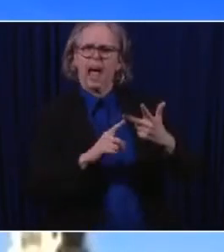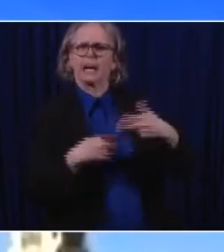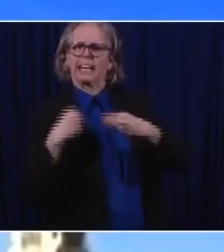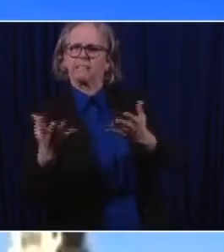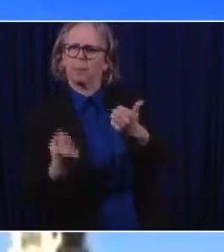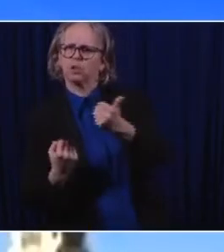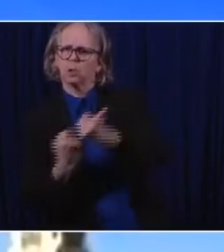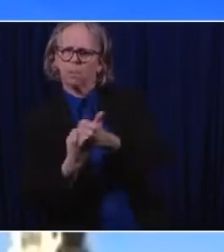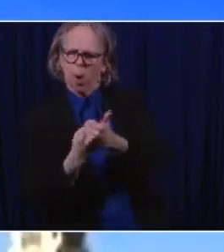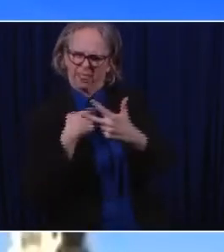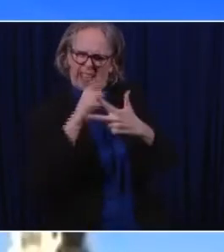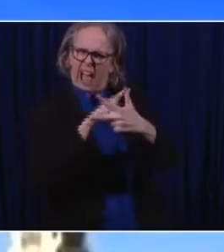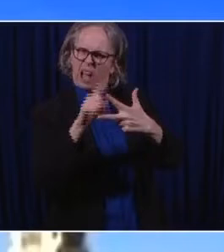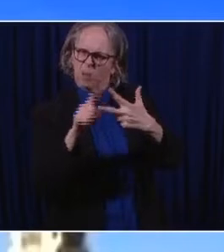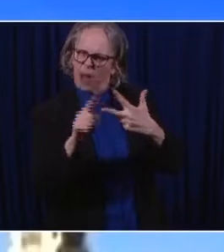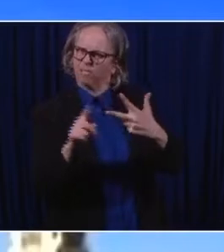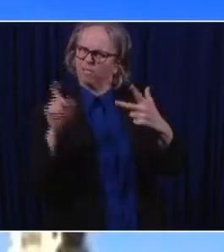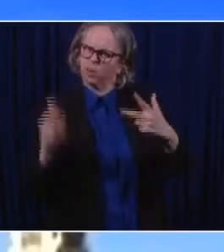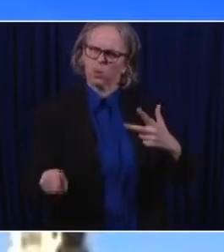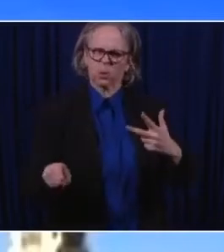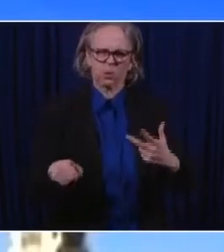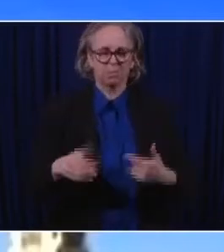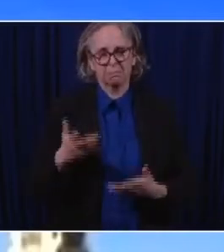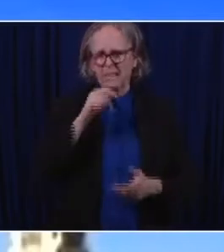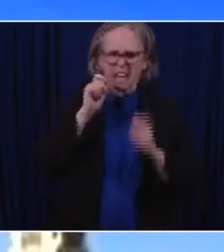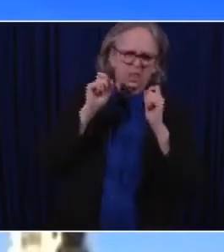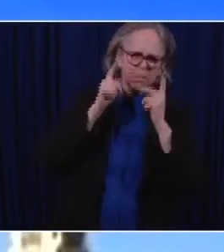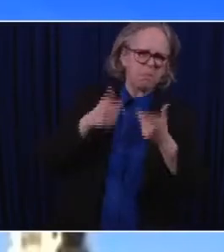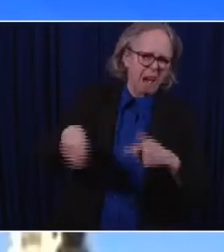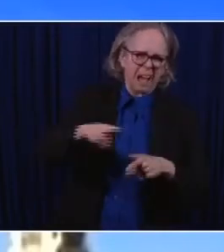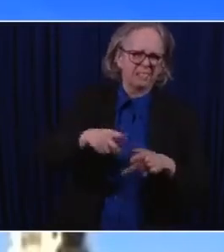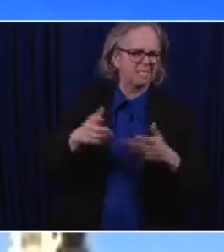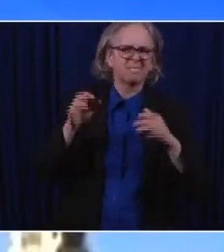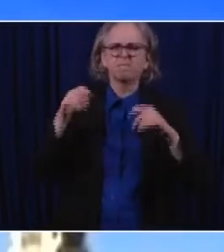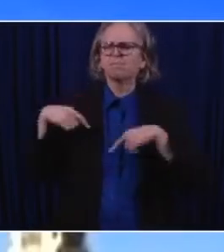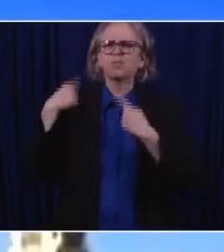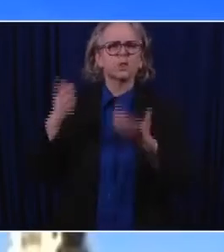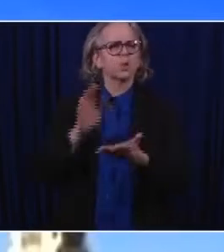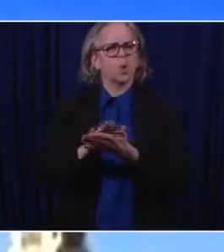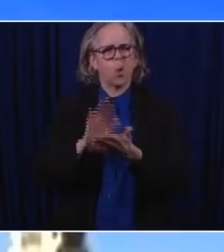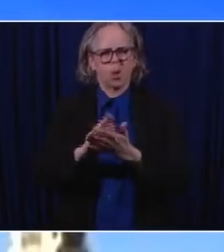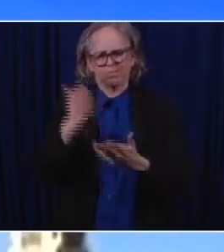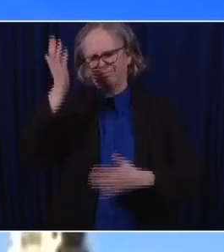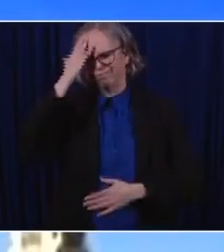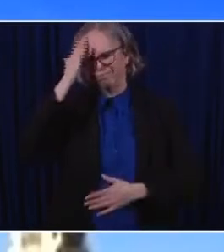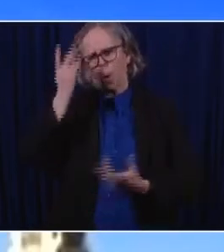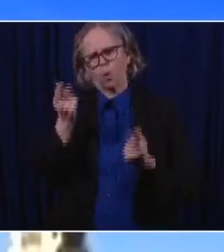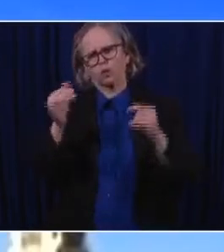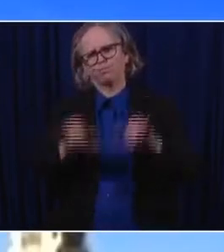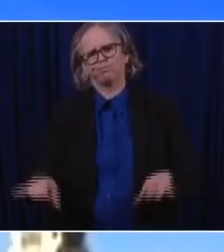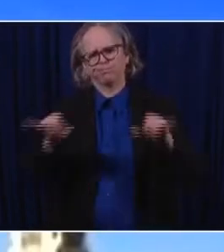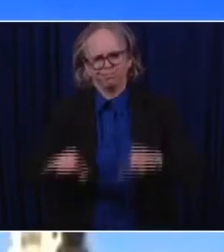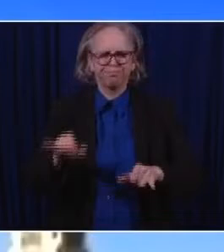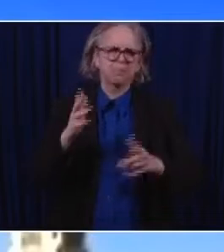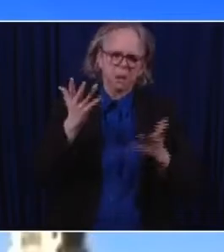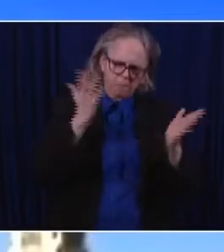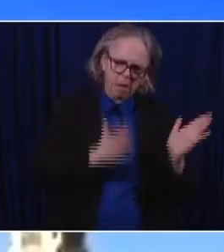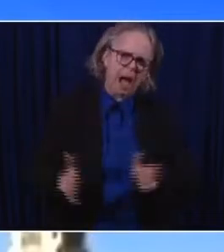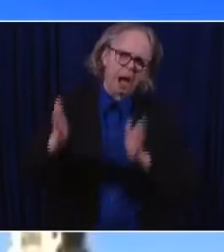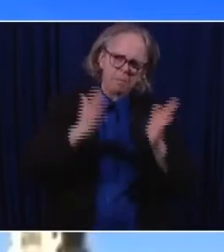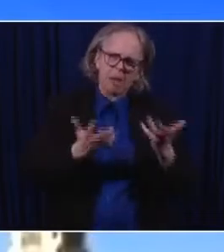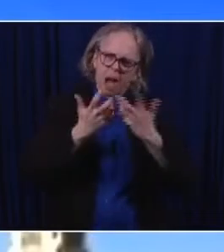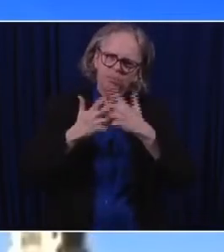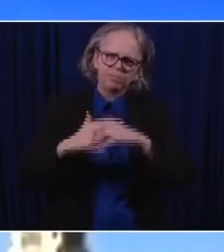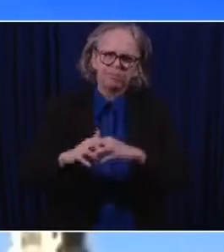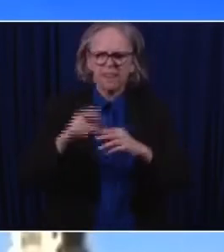think schools and districts have understood these realities, already have been making plans to take action to support those students and help